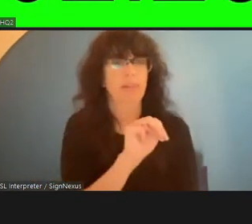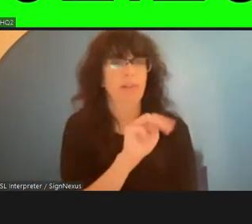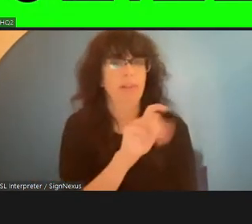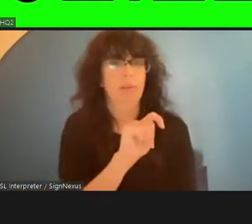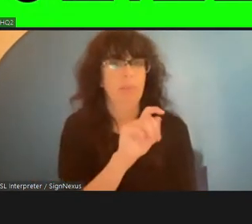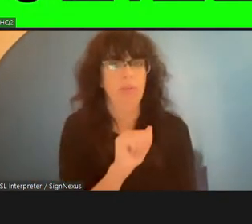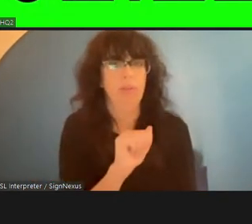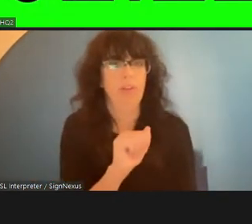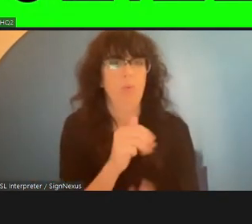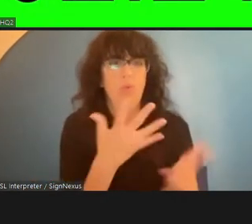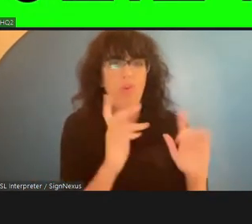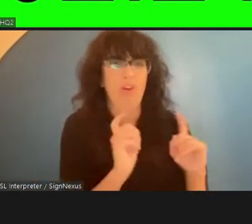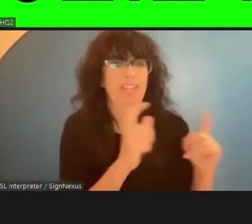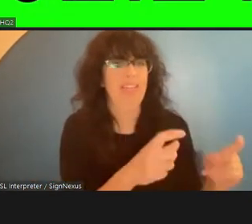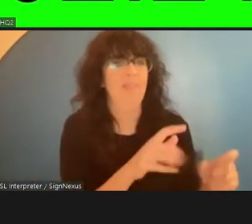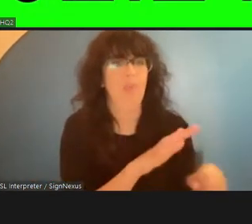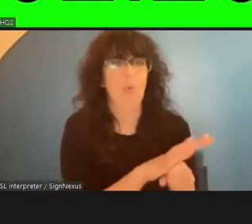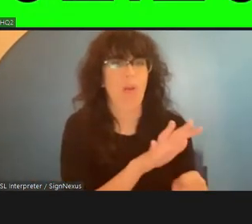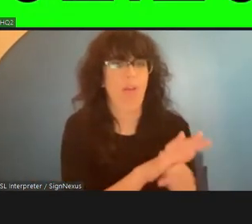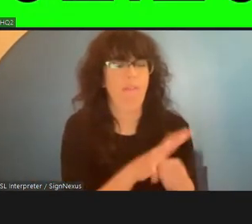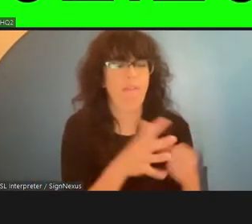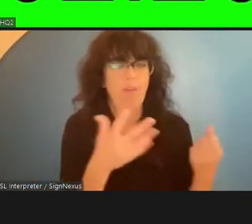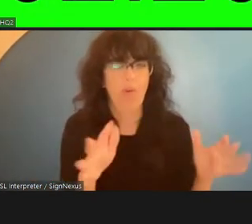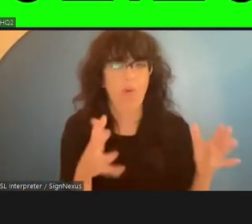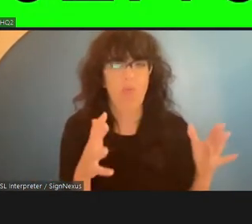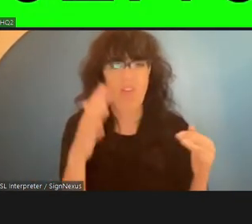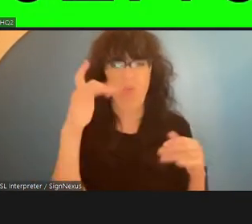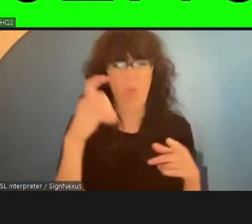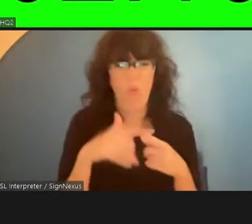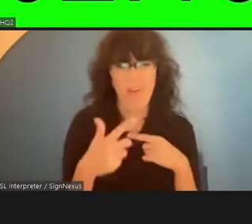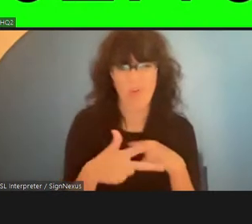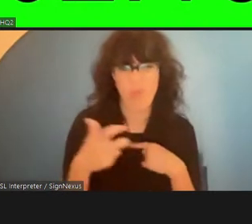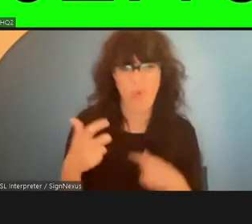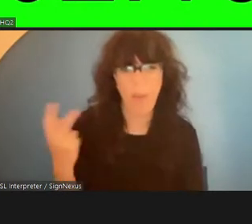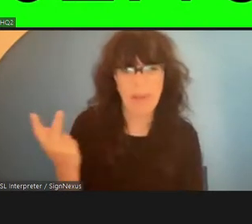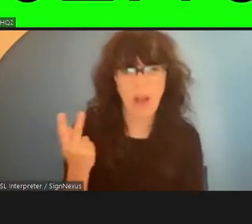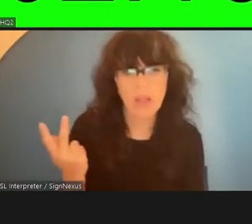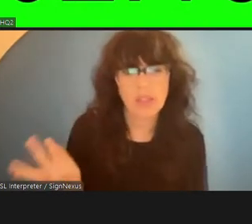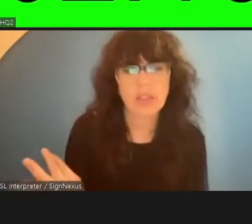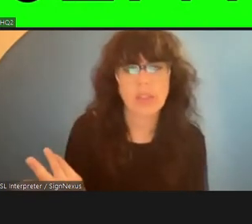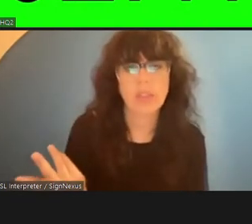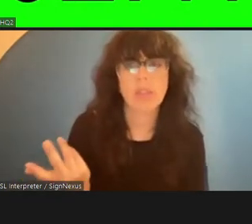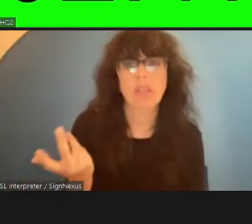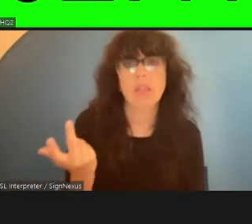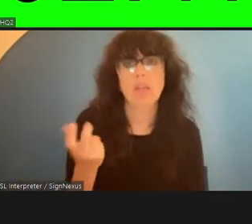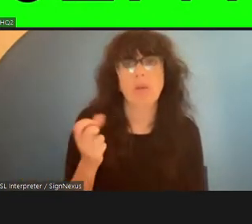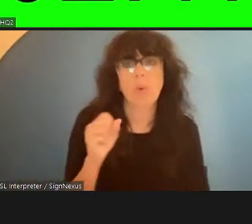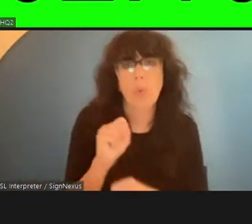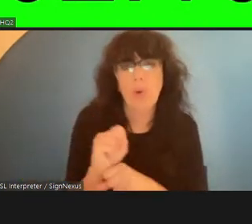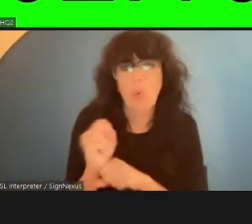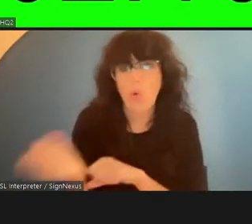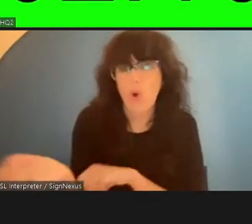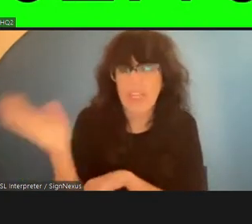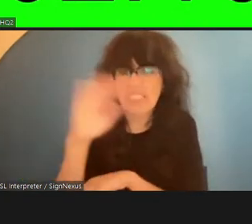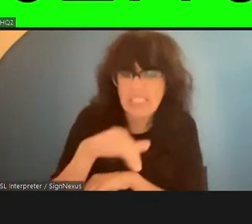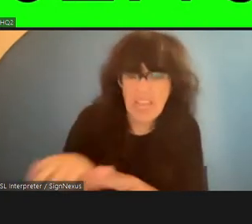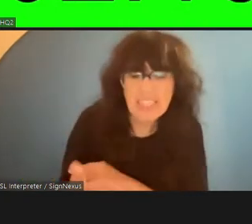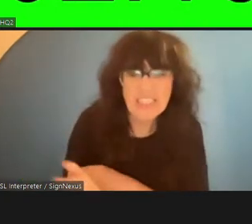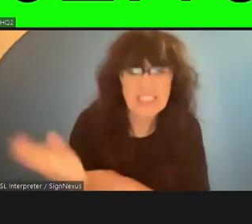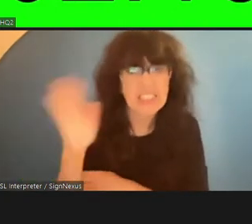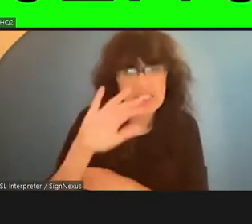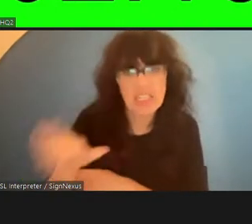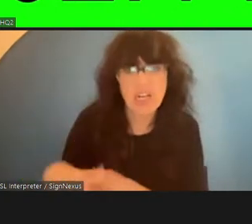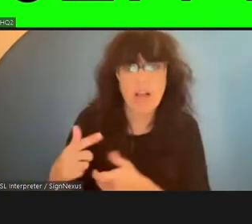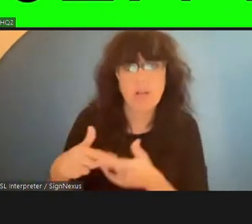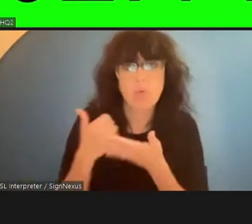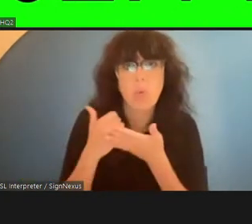already so why you guys loving us who is working days and night and we is helping